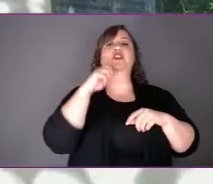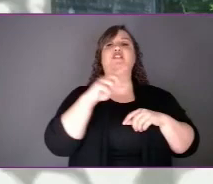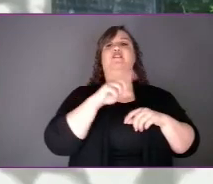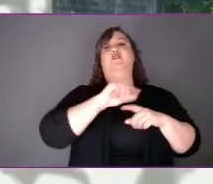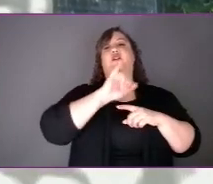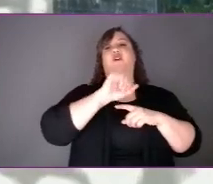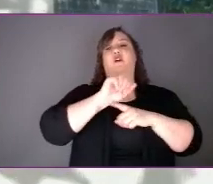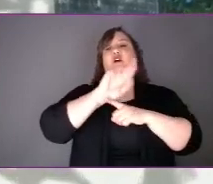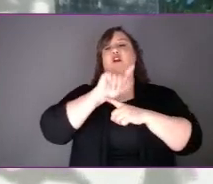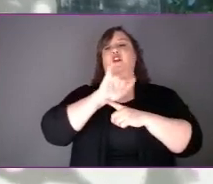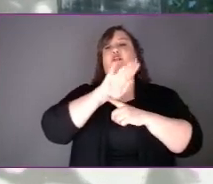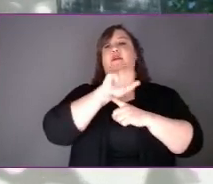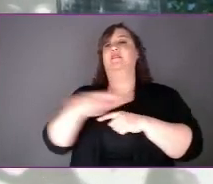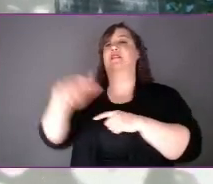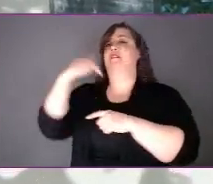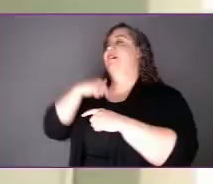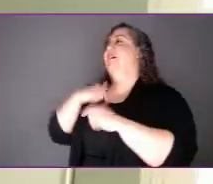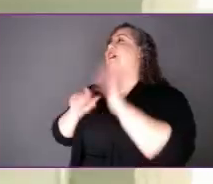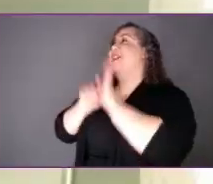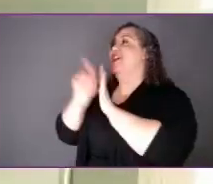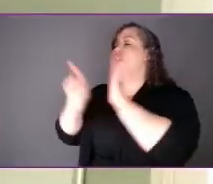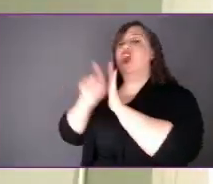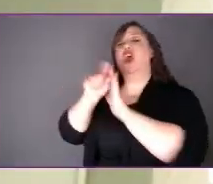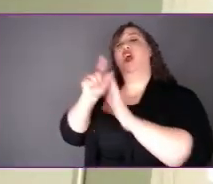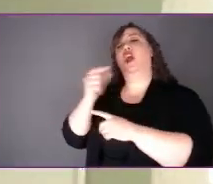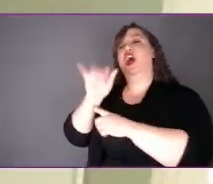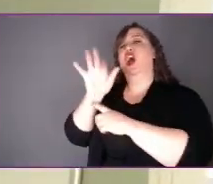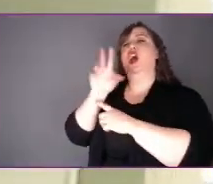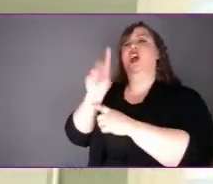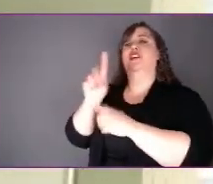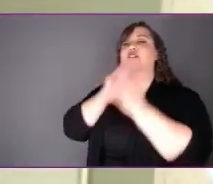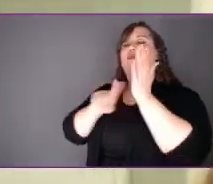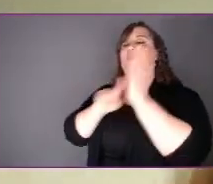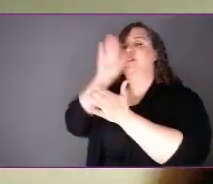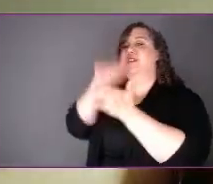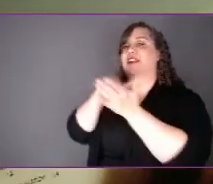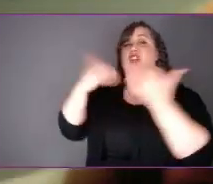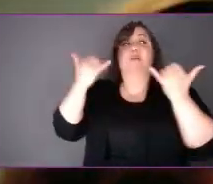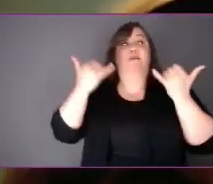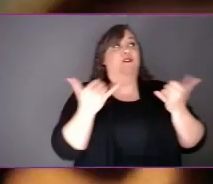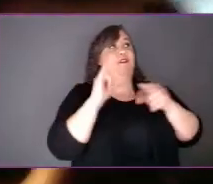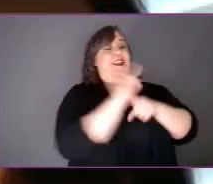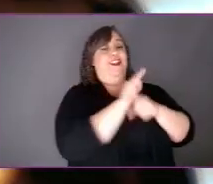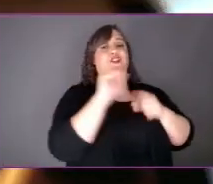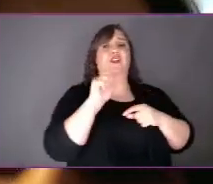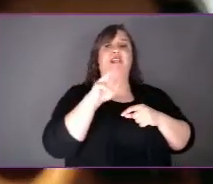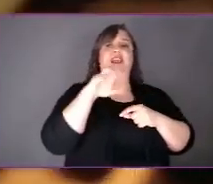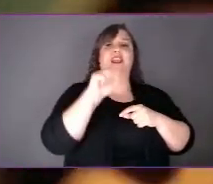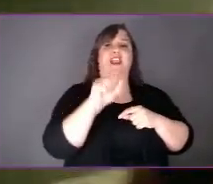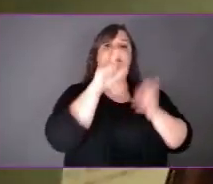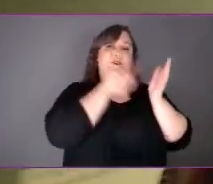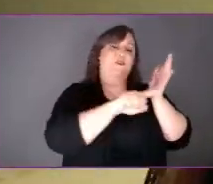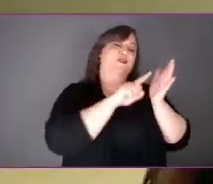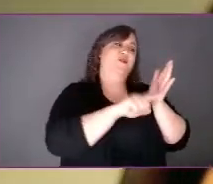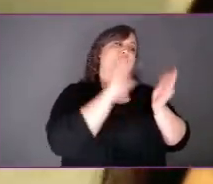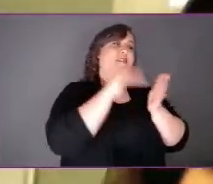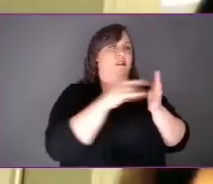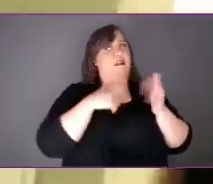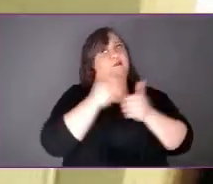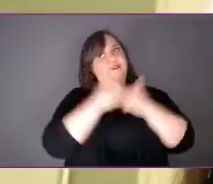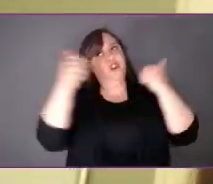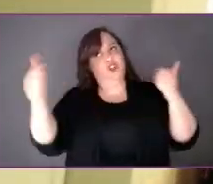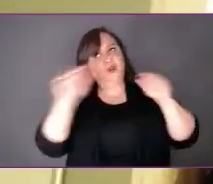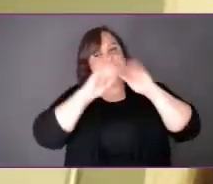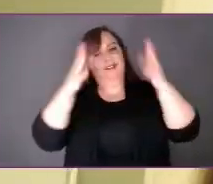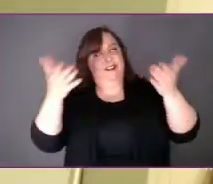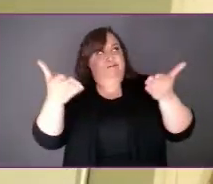Center researching commercial small satellite data. Currently an intern at Ames Research Center, virtually as you can see by my setup here, working on